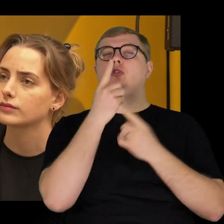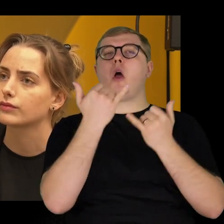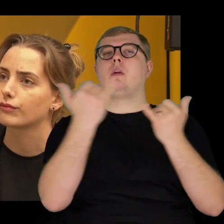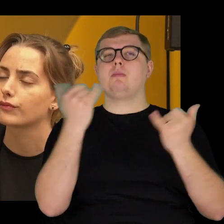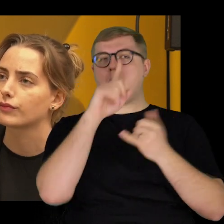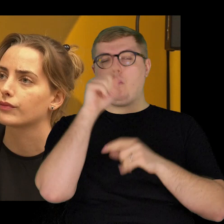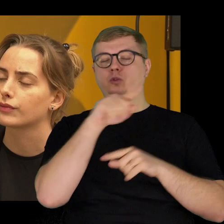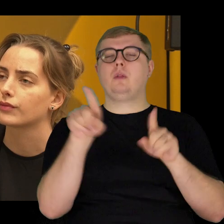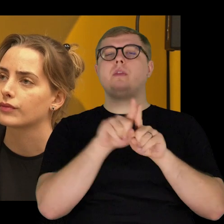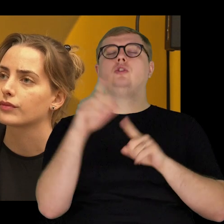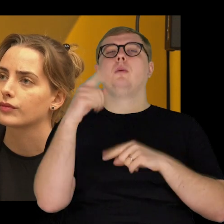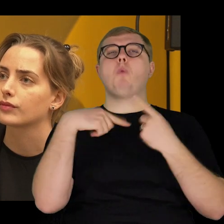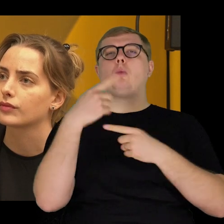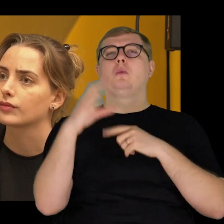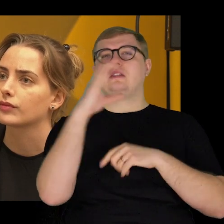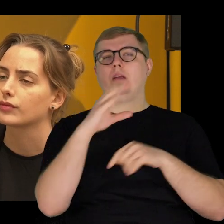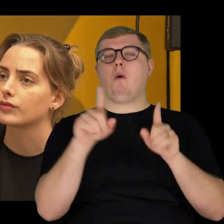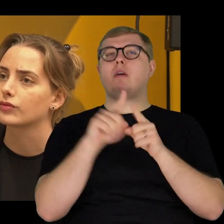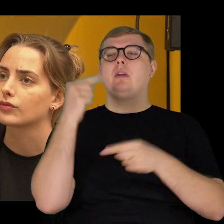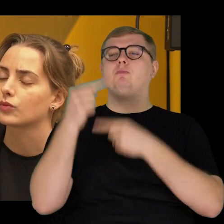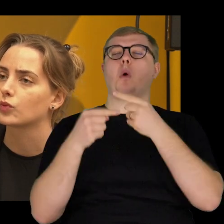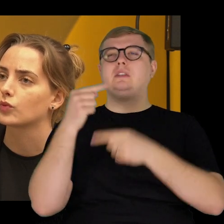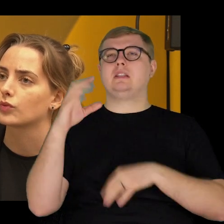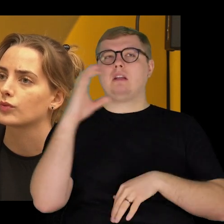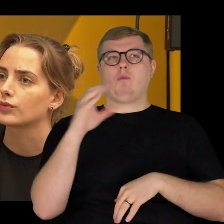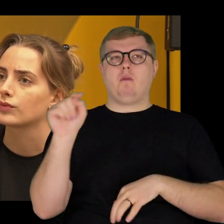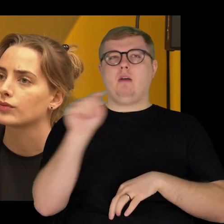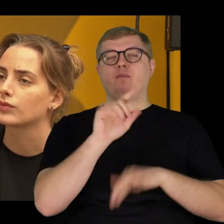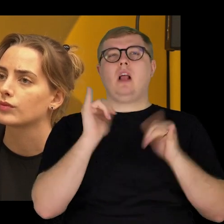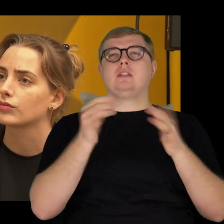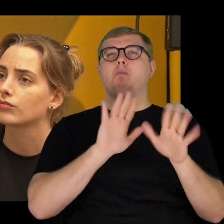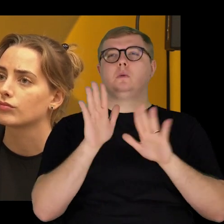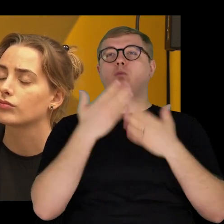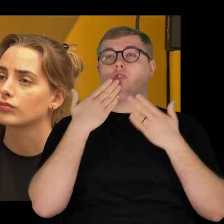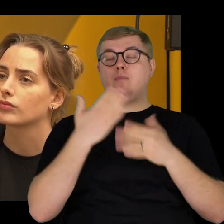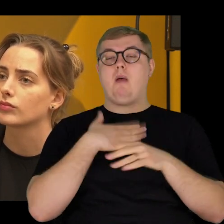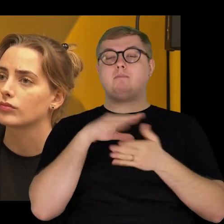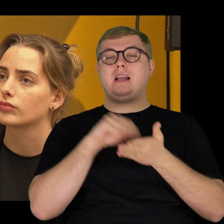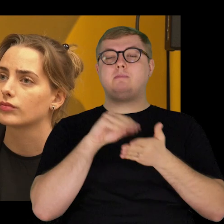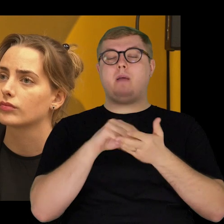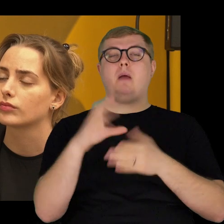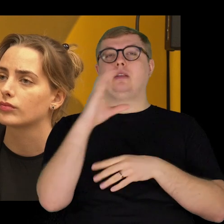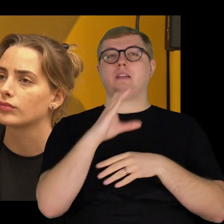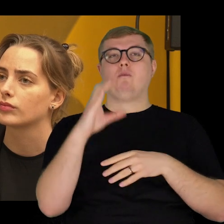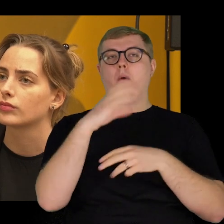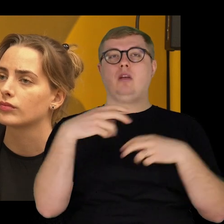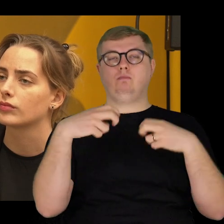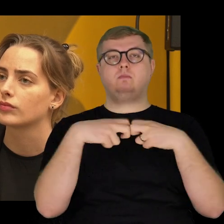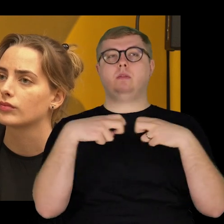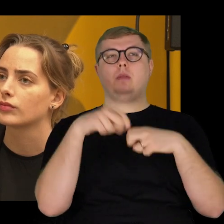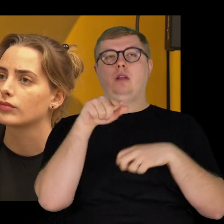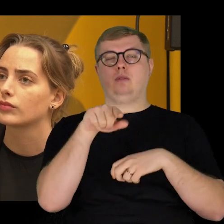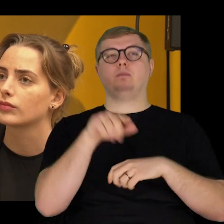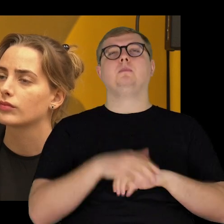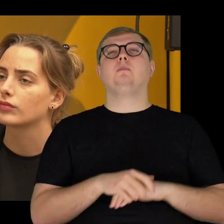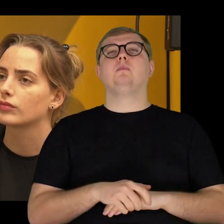products and digital processes. And this is a way and this has sort of resulted a little bit in this metaverse experiments that Séverine mentioned. So yeah, this idea